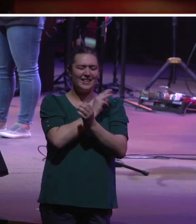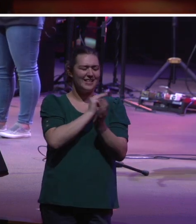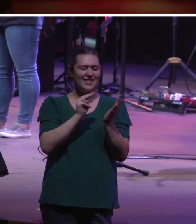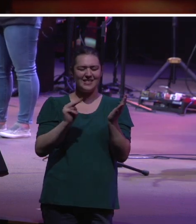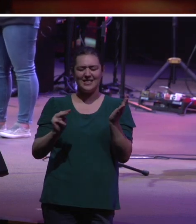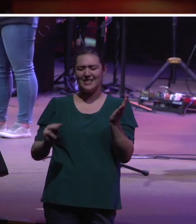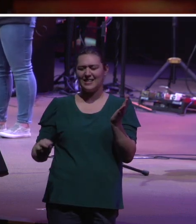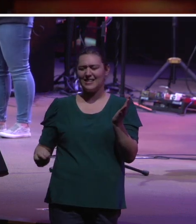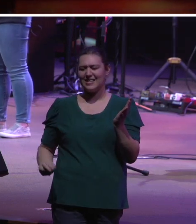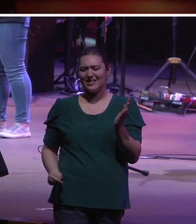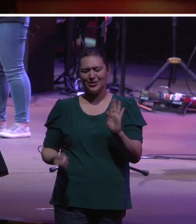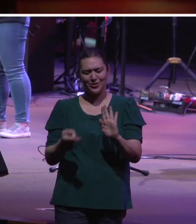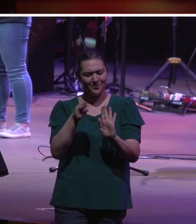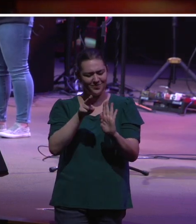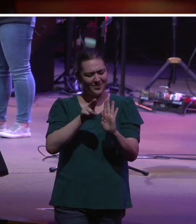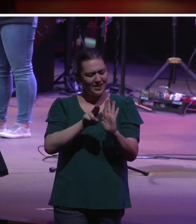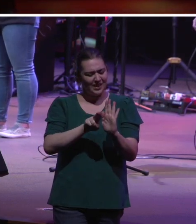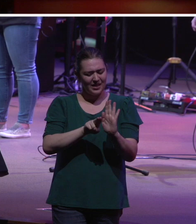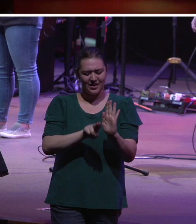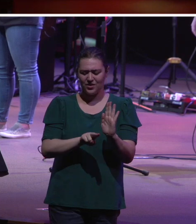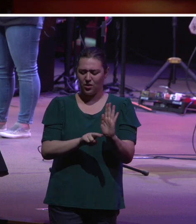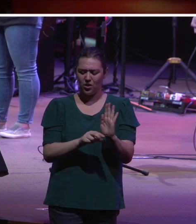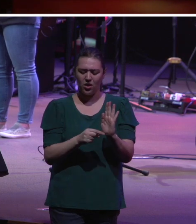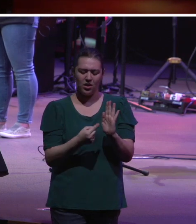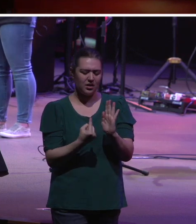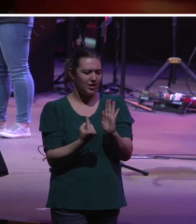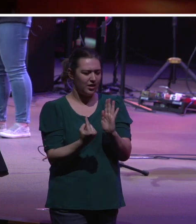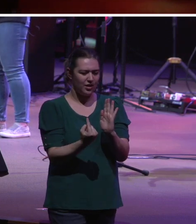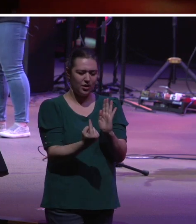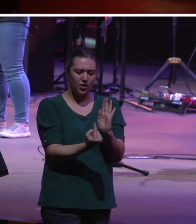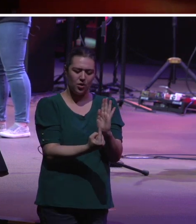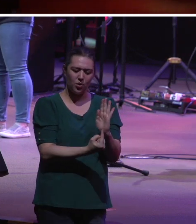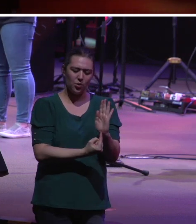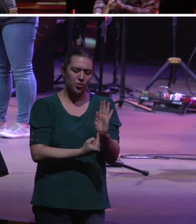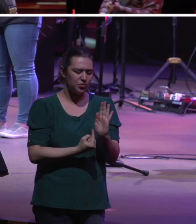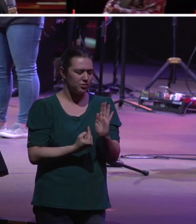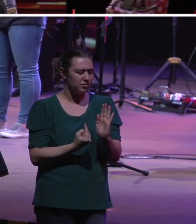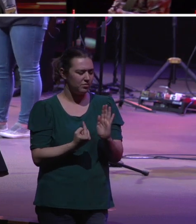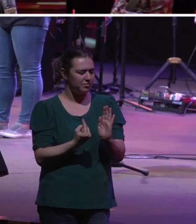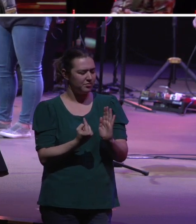Messiah still and all alone.